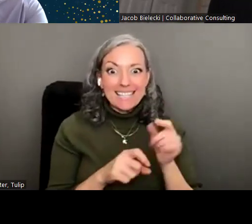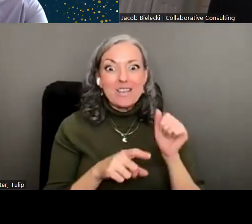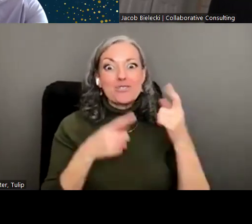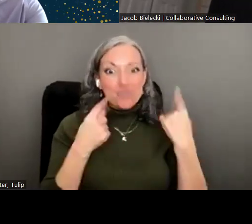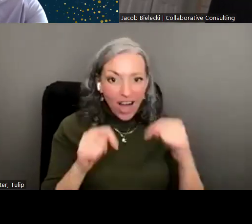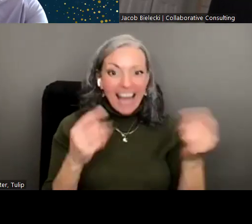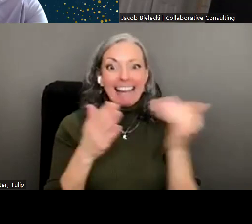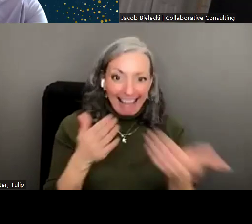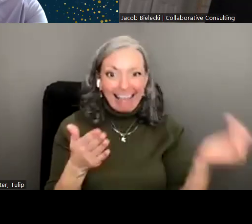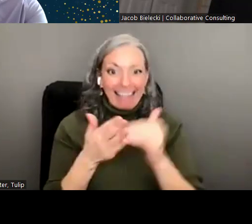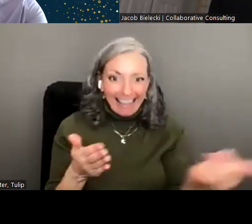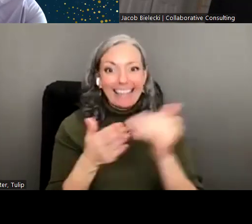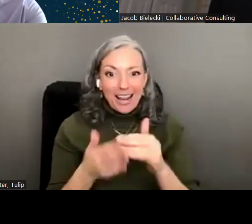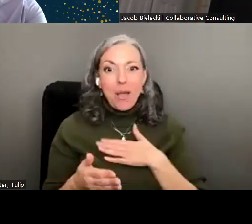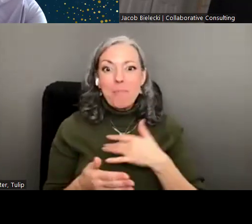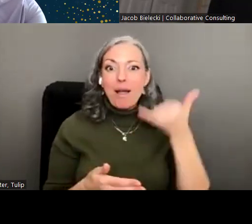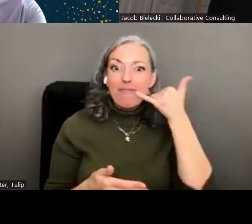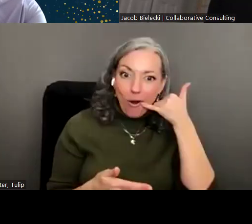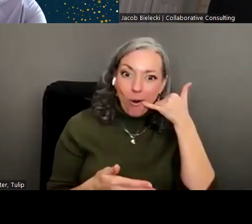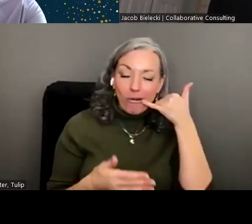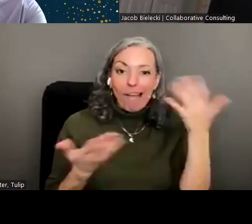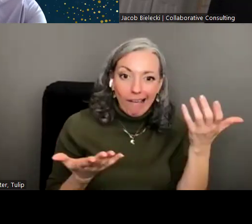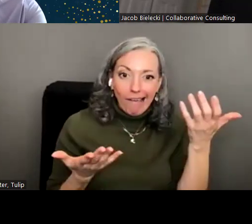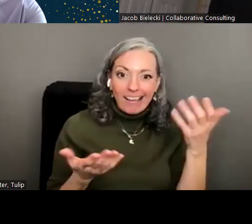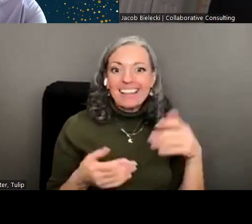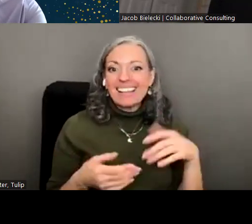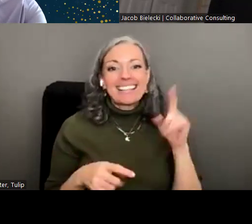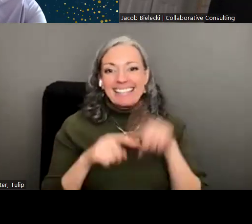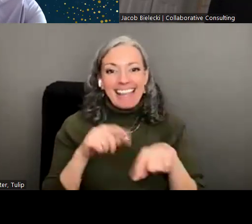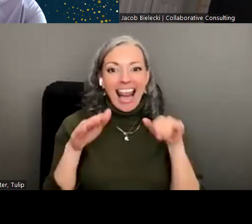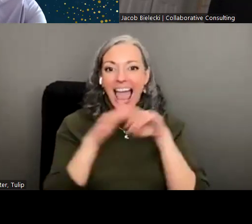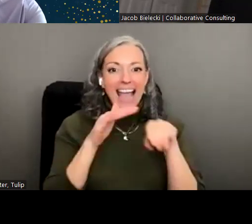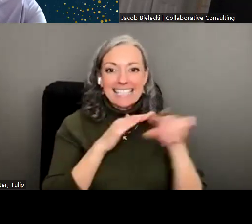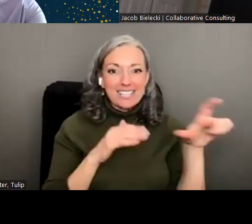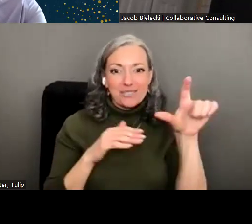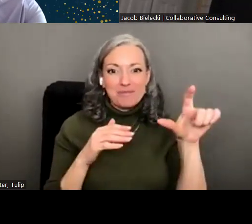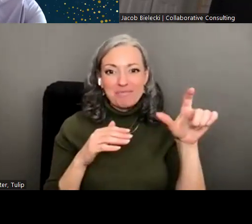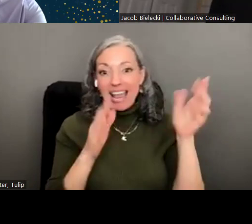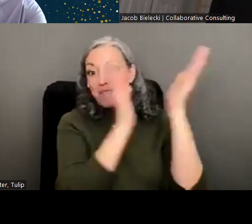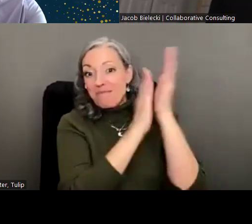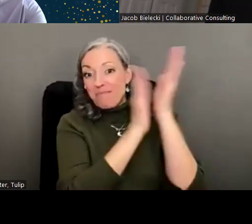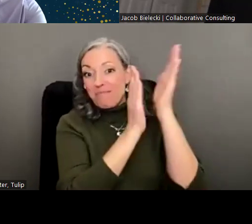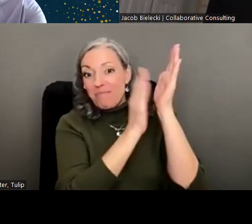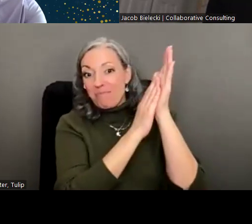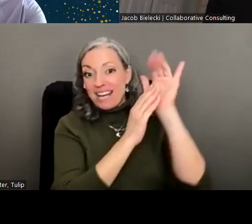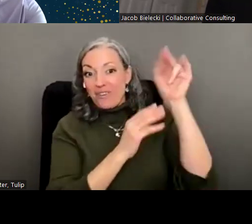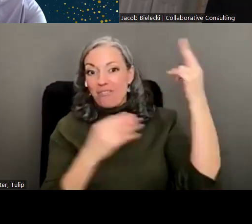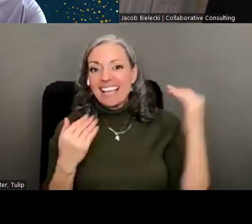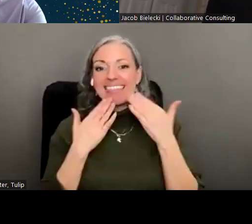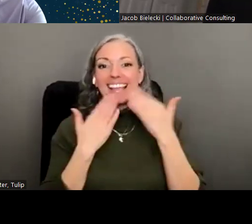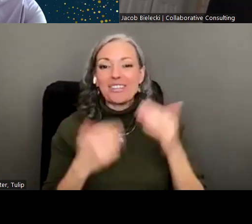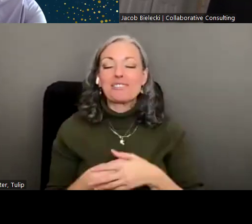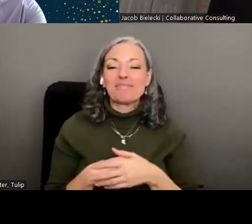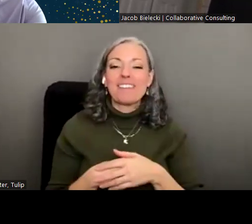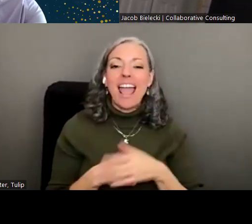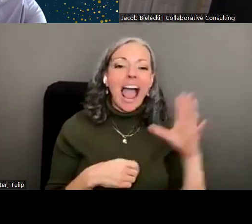My phone has decided that it does not want me to access Zoom. So hallelujah. I apologize. I missed obviously the bulk